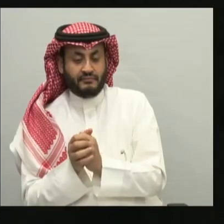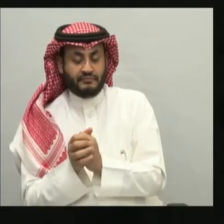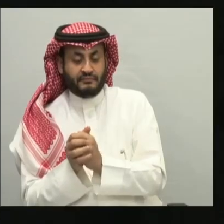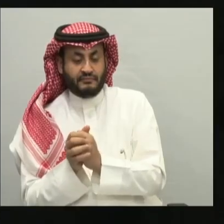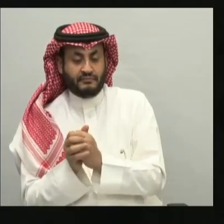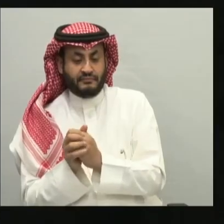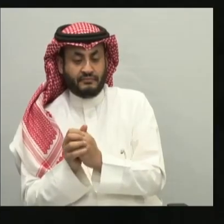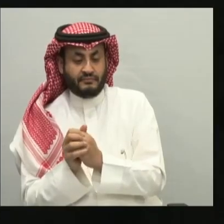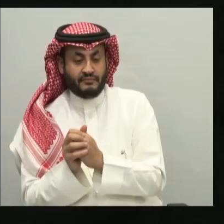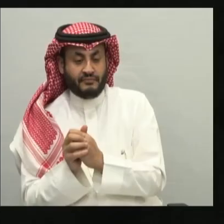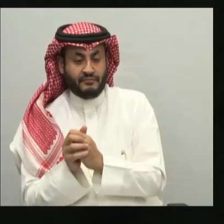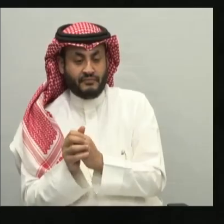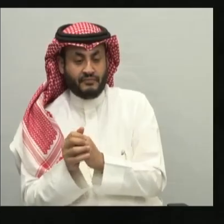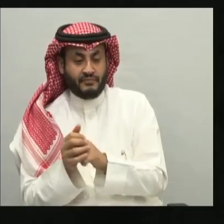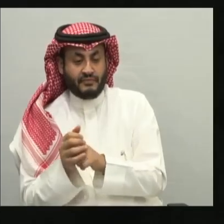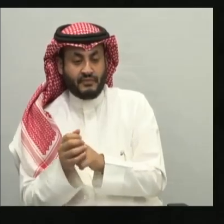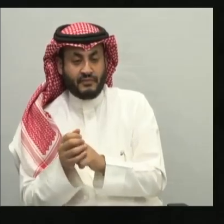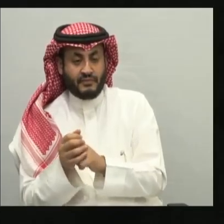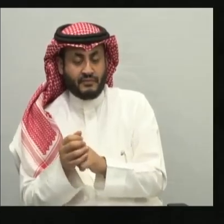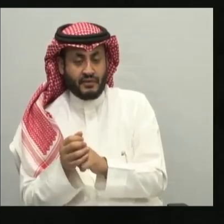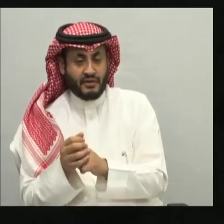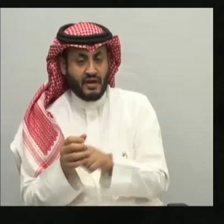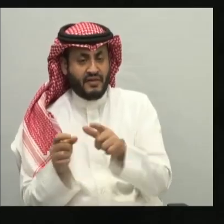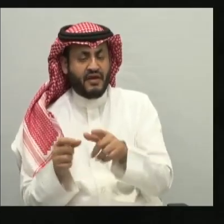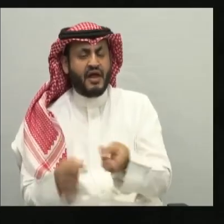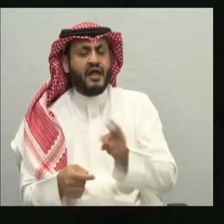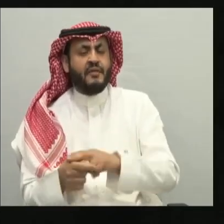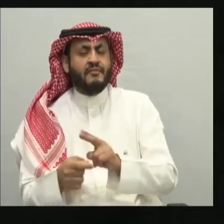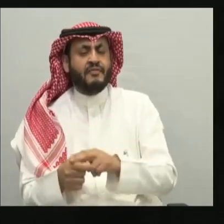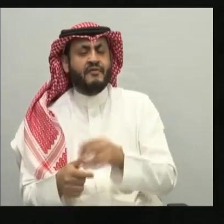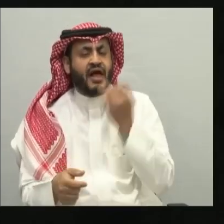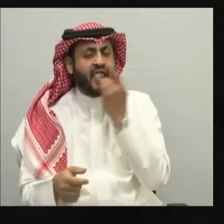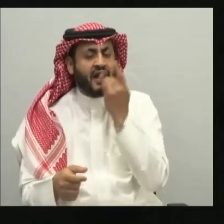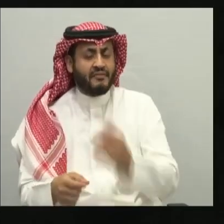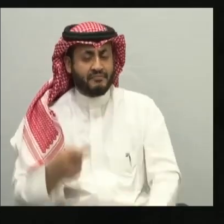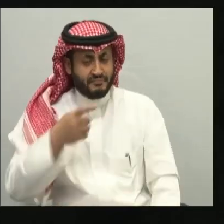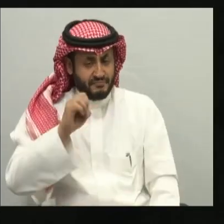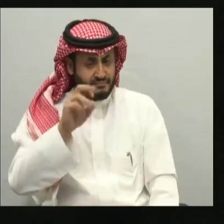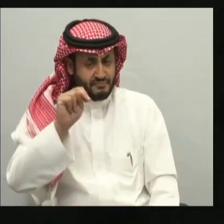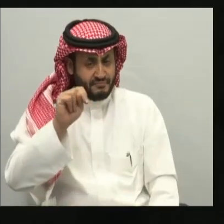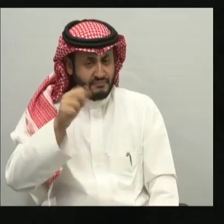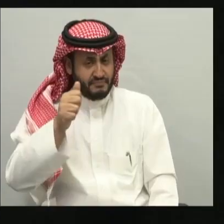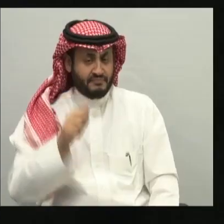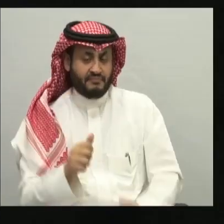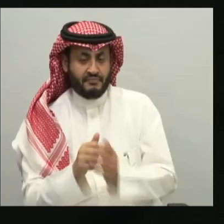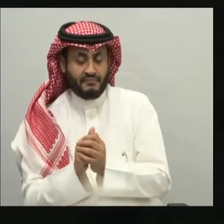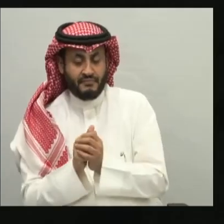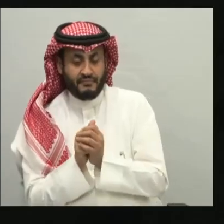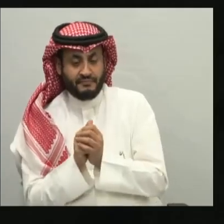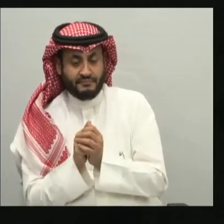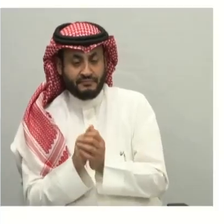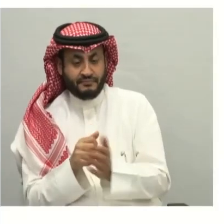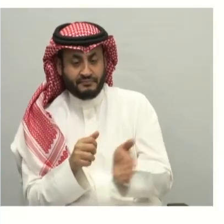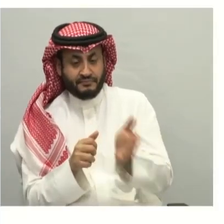an everyday English. You can say, I'm gonna play, I'm gonna listen, I'm gonna eat, and so on.